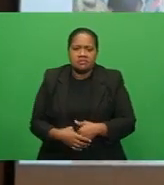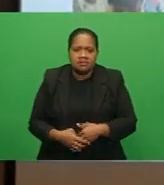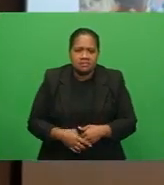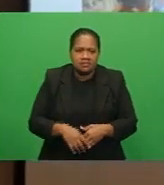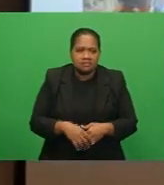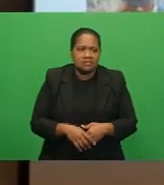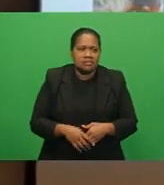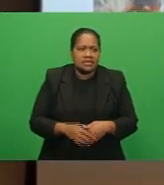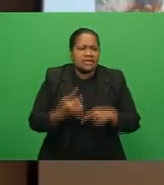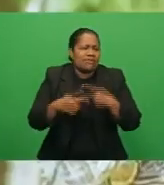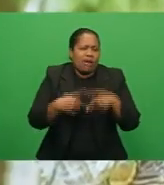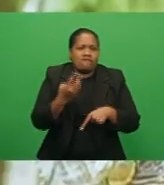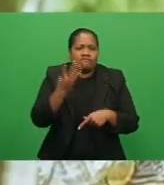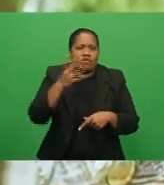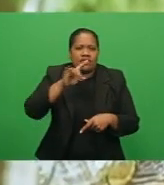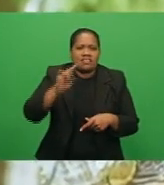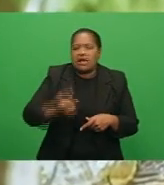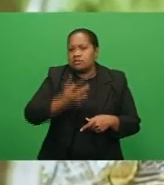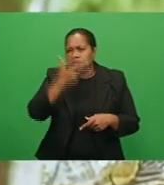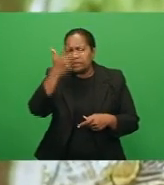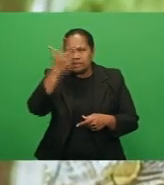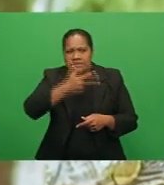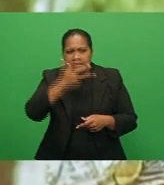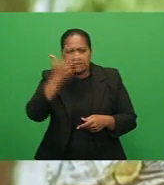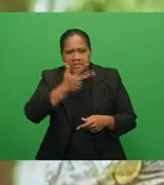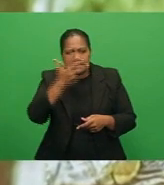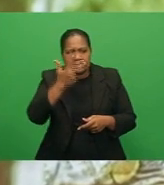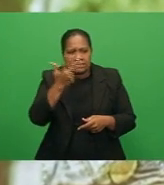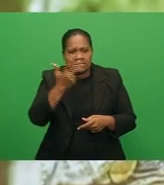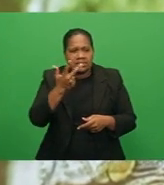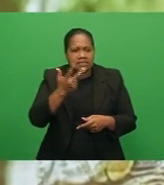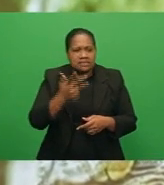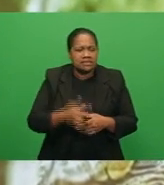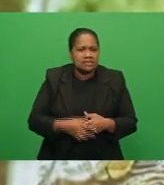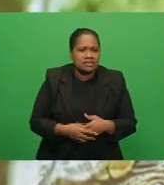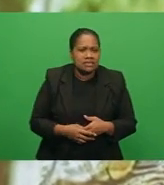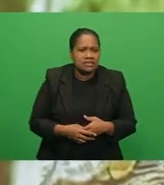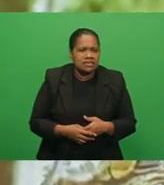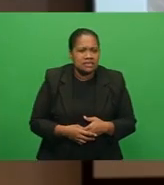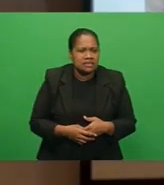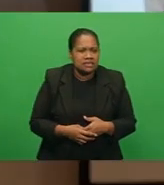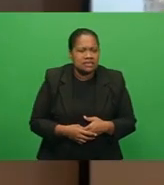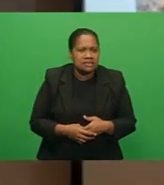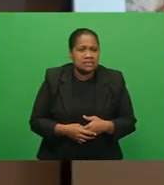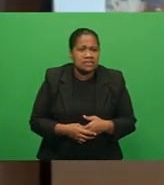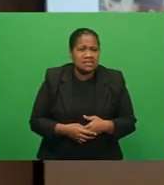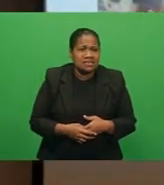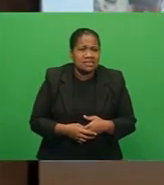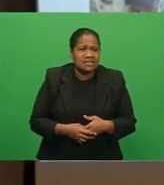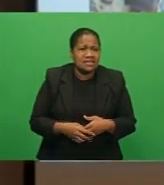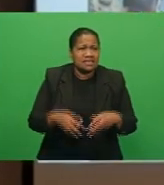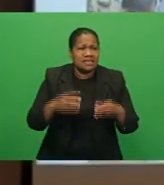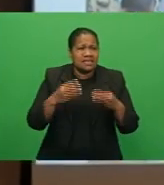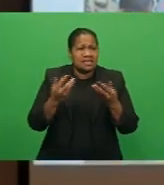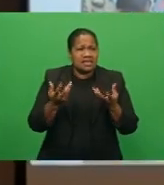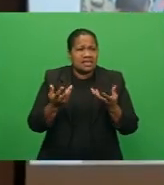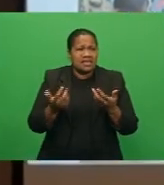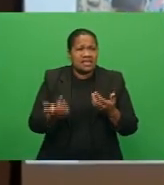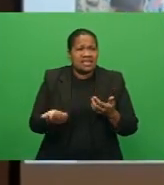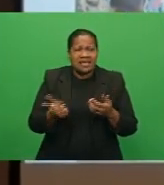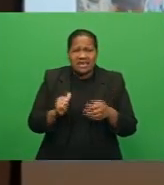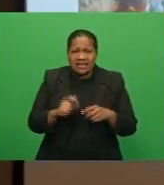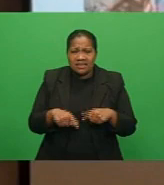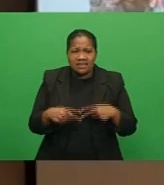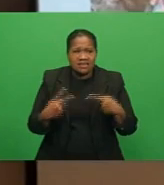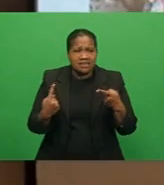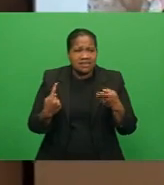There's been about 4,018 GII eggs prevented from laying. This means every female that we've caught that